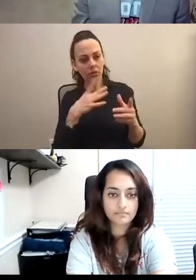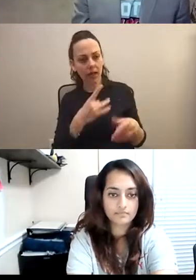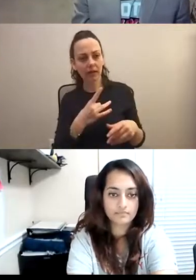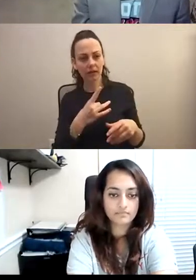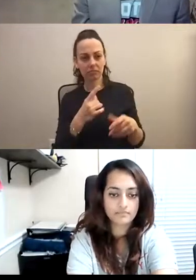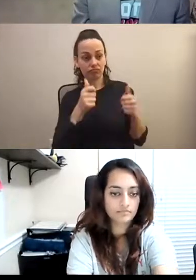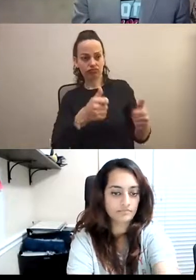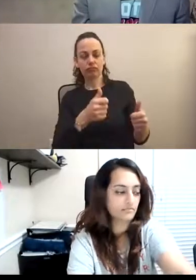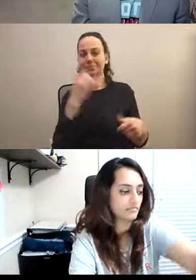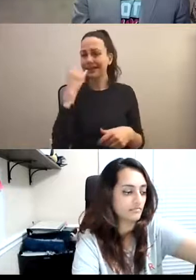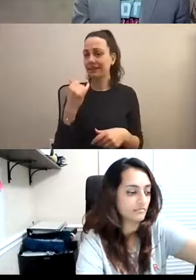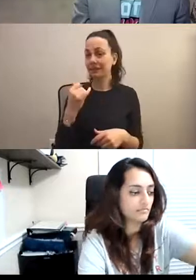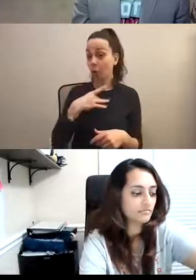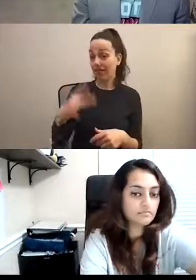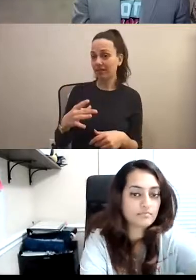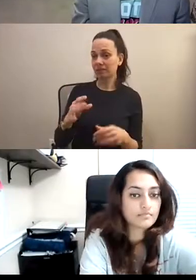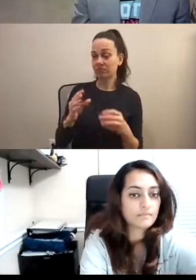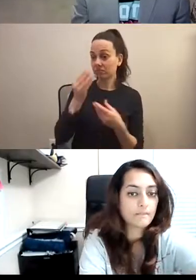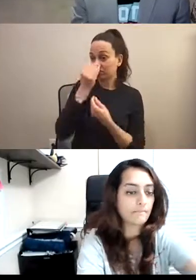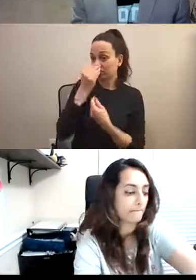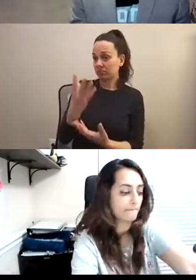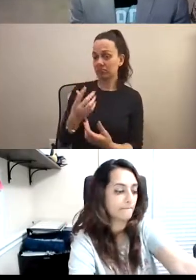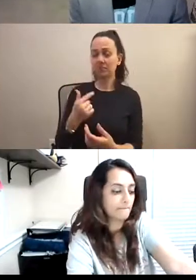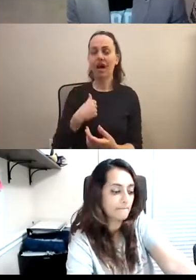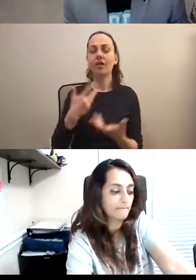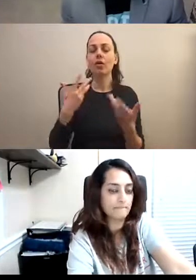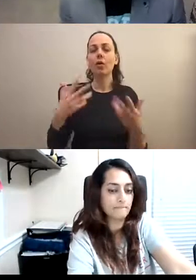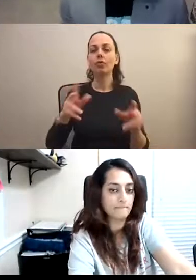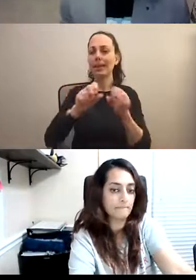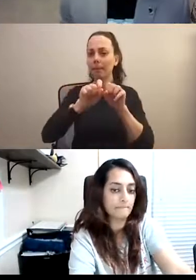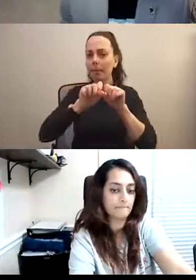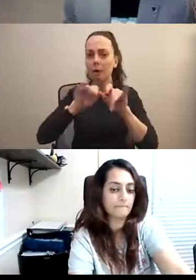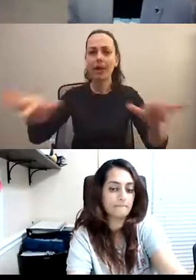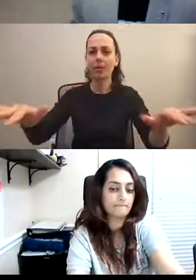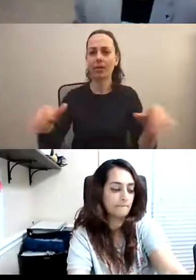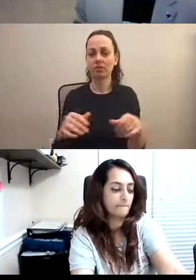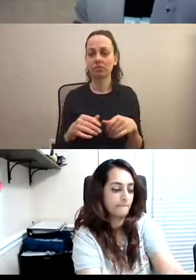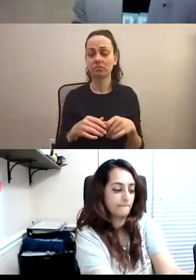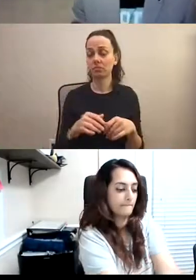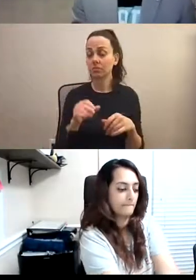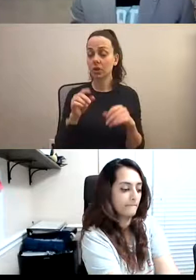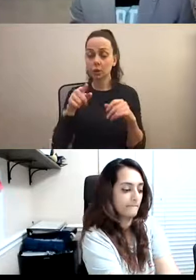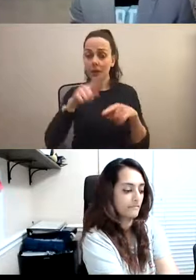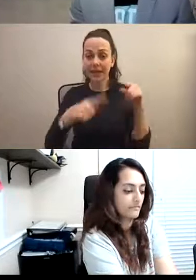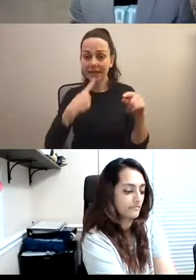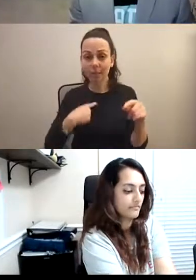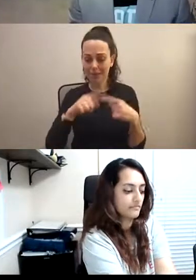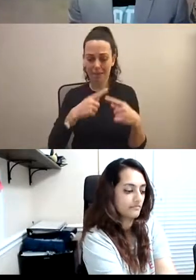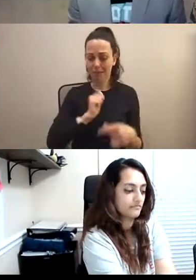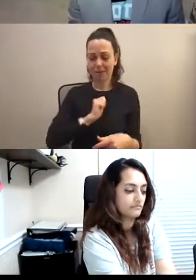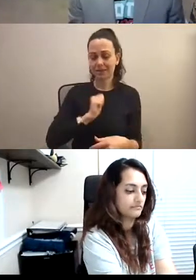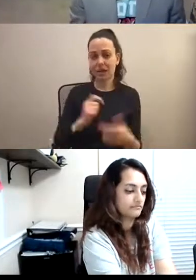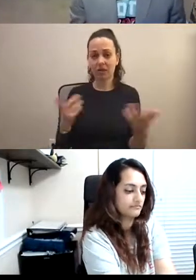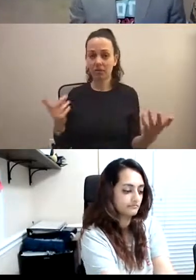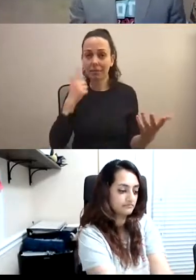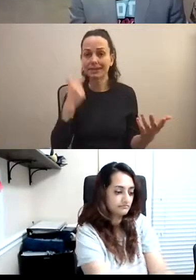care. Yeah. Because I've already put it out there. There's nothing you can say to me about who I am because I've